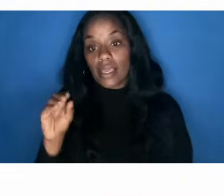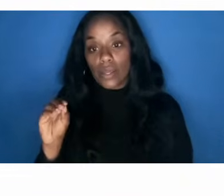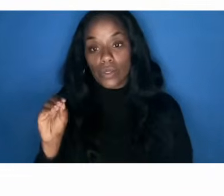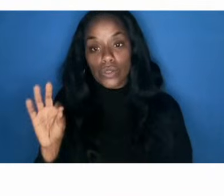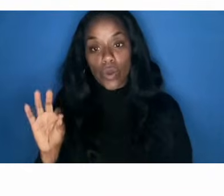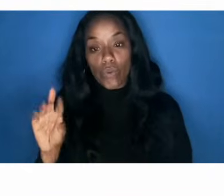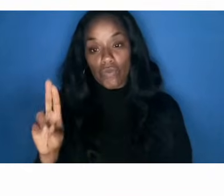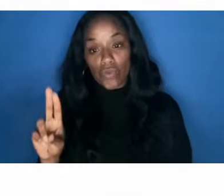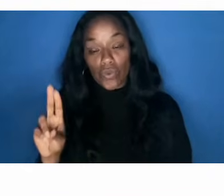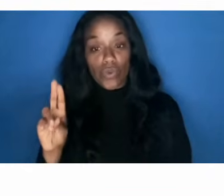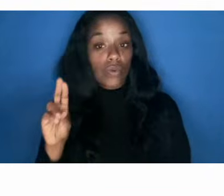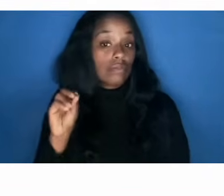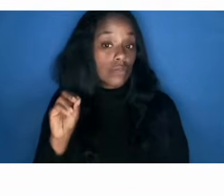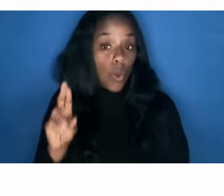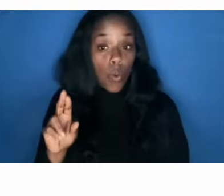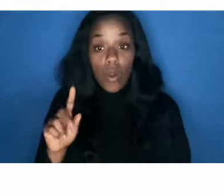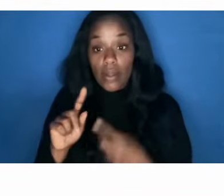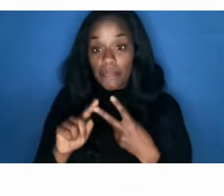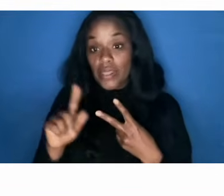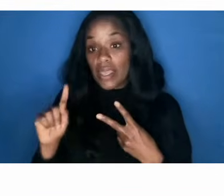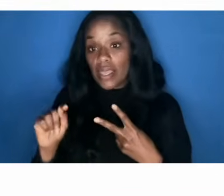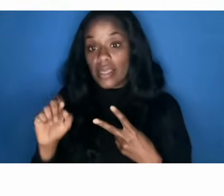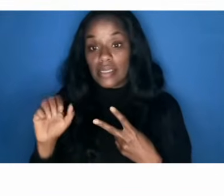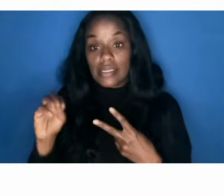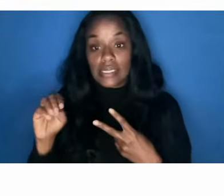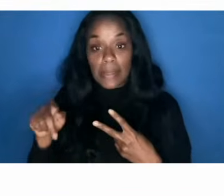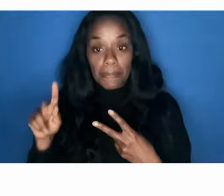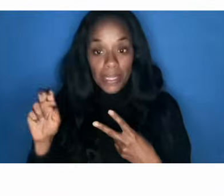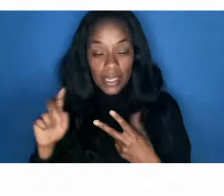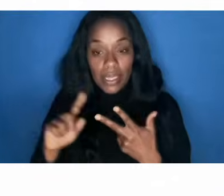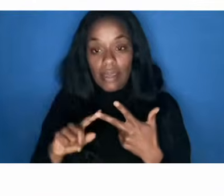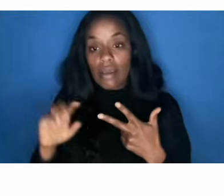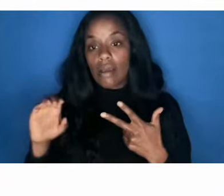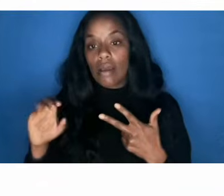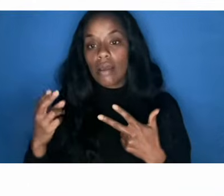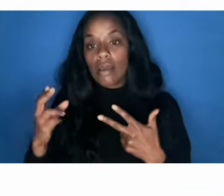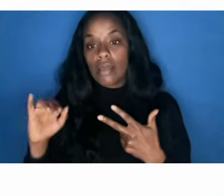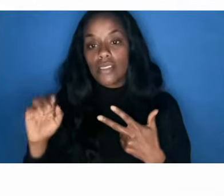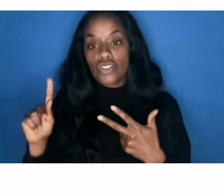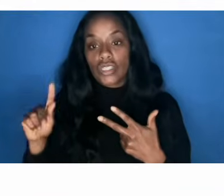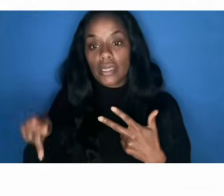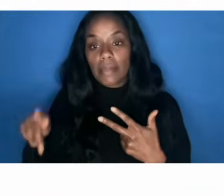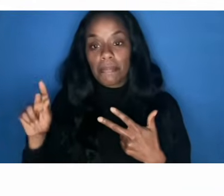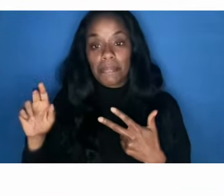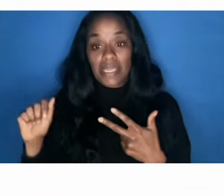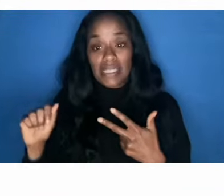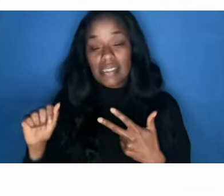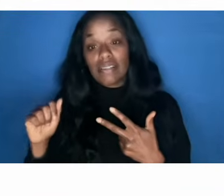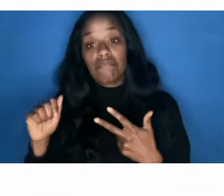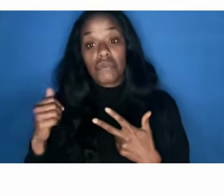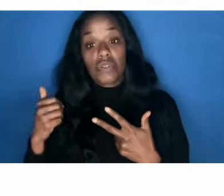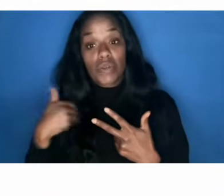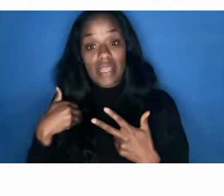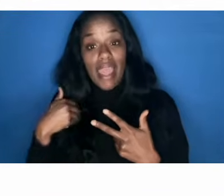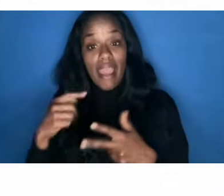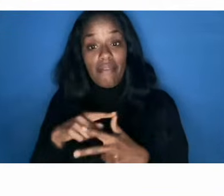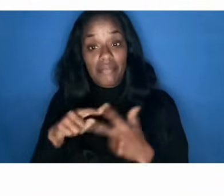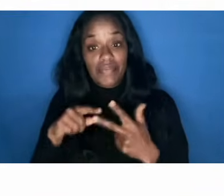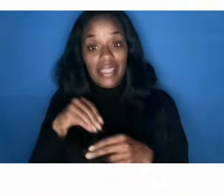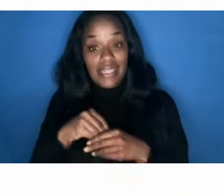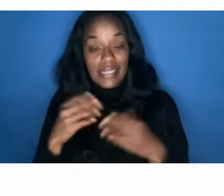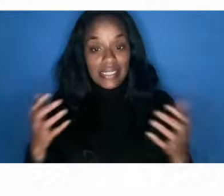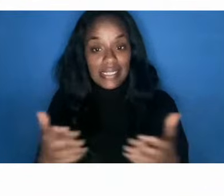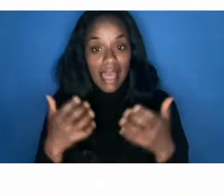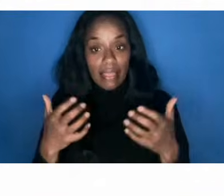have, or tempeh, or even like chickpeas or something, and you can have it in a salad, you can have it in a soup. You can have it in a